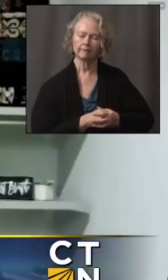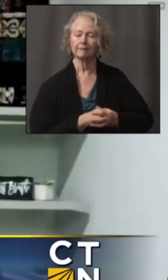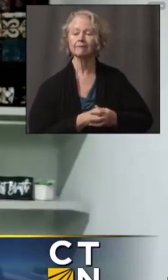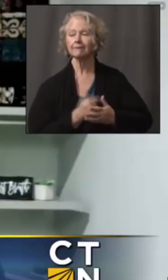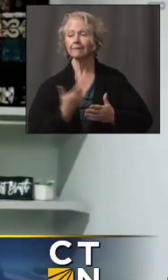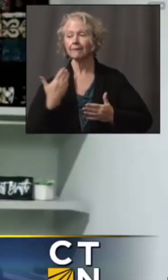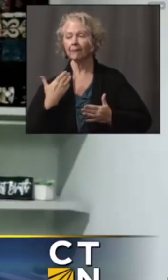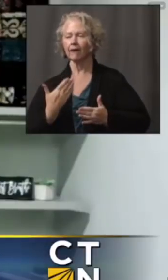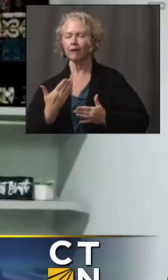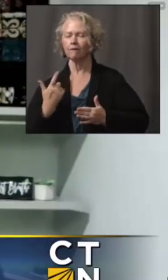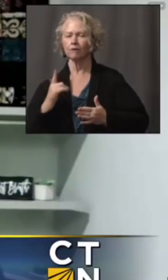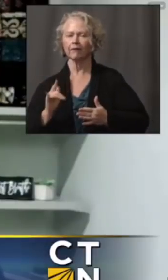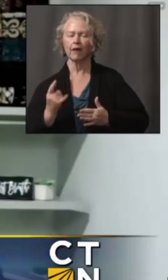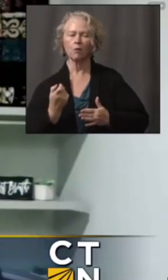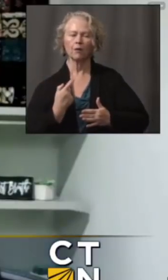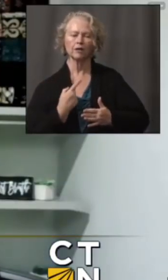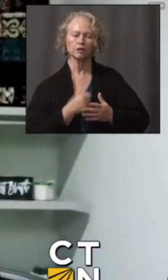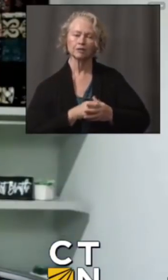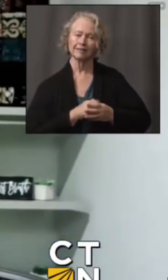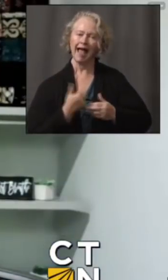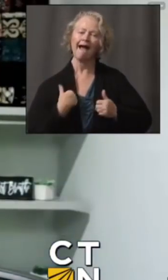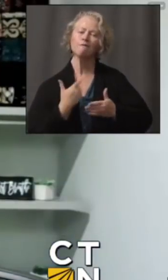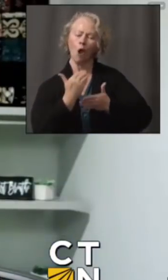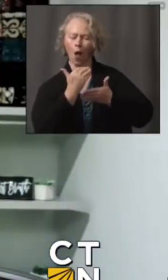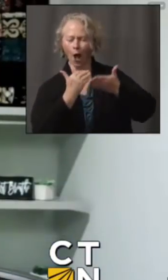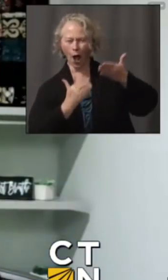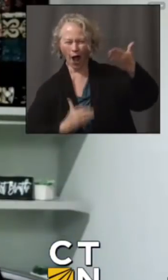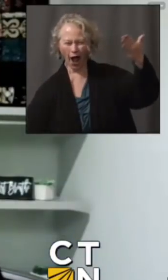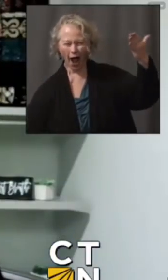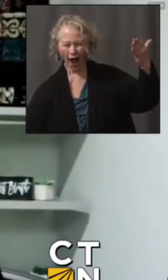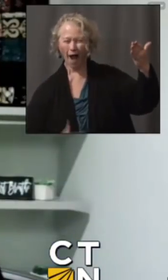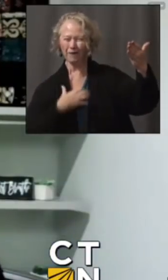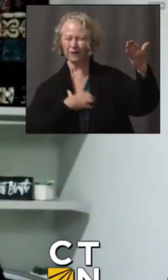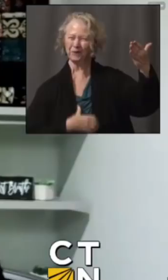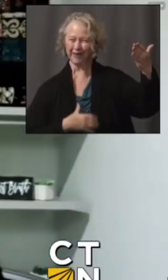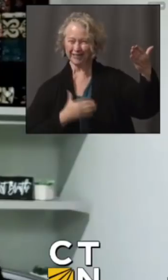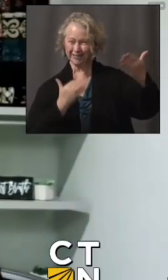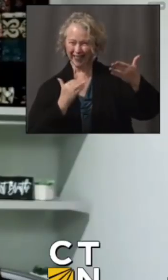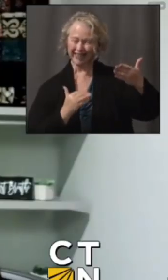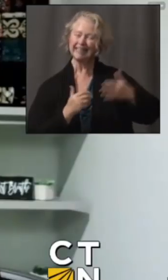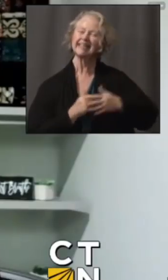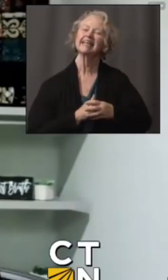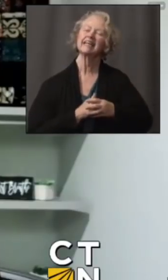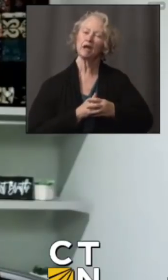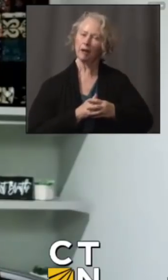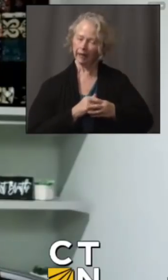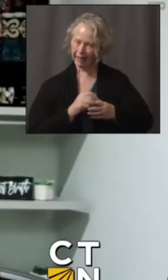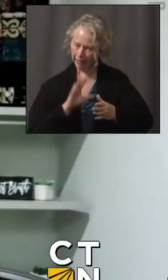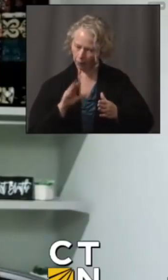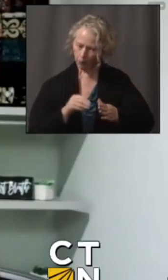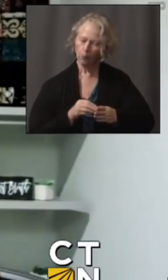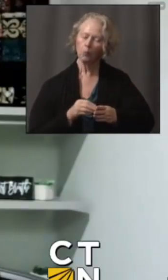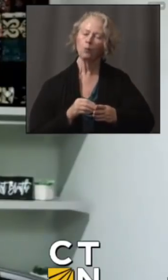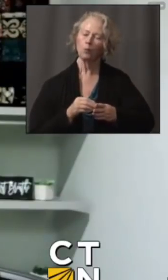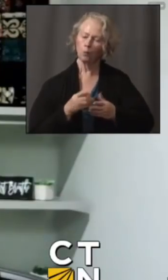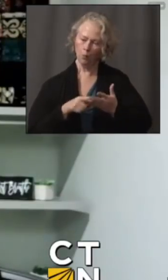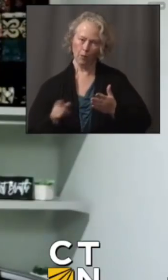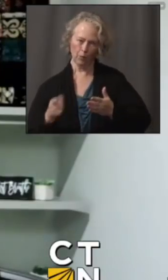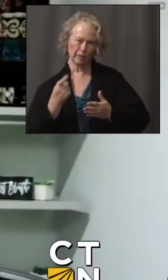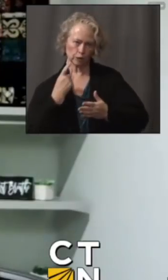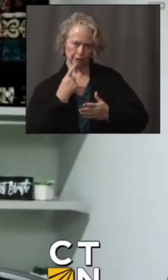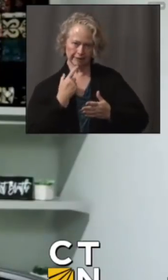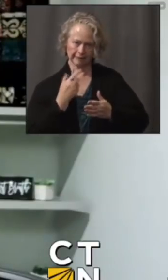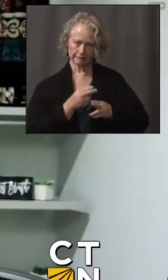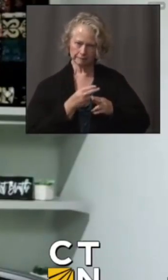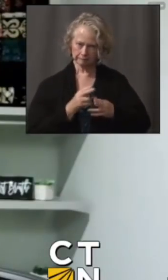Thank you for the question. I have a long wish list. I mean, it certainly does include the issues you raise